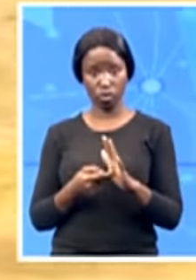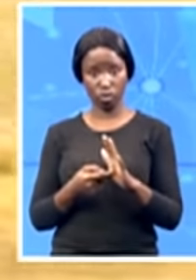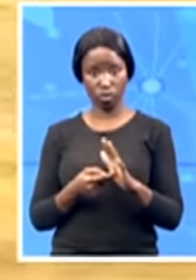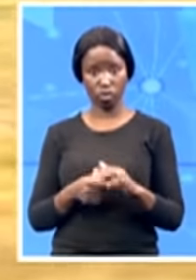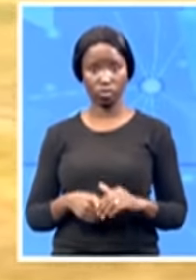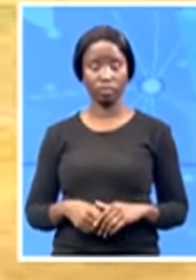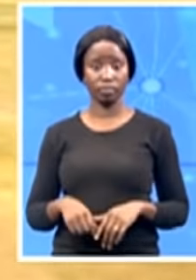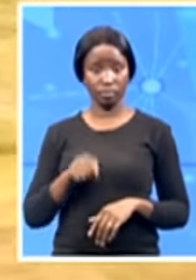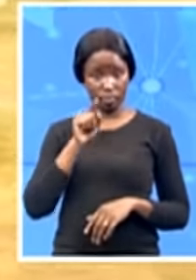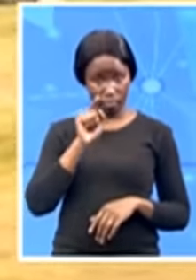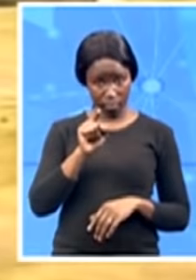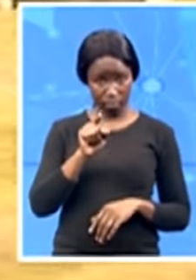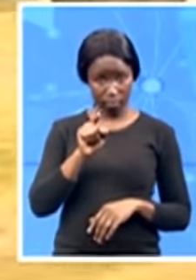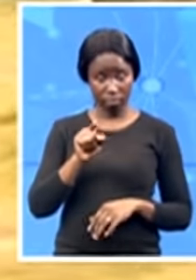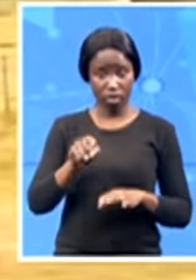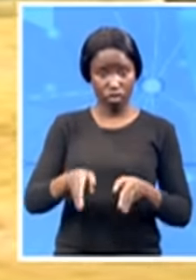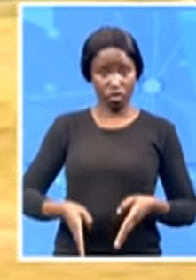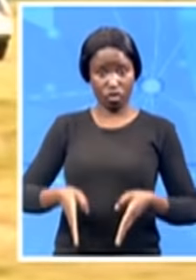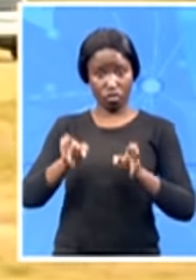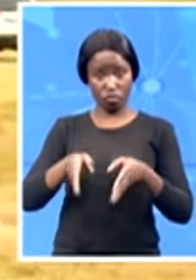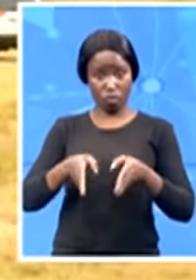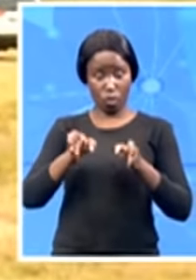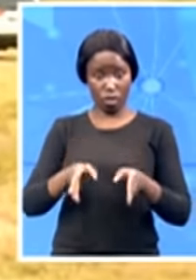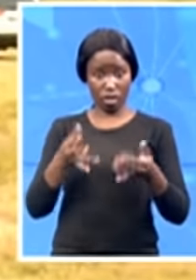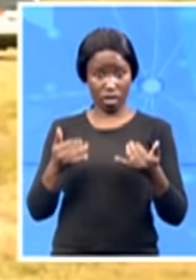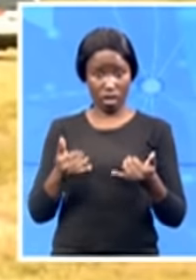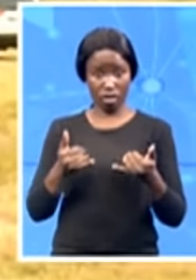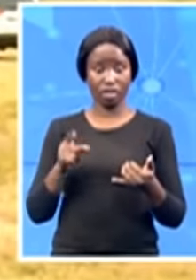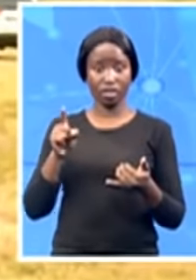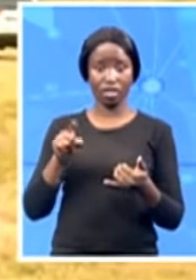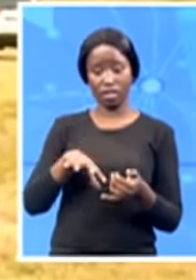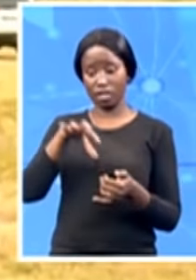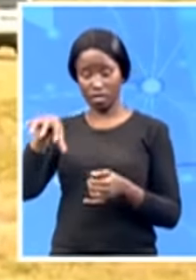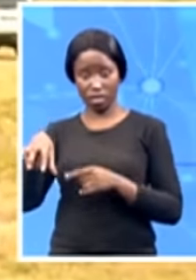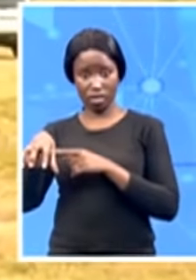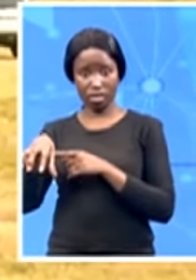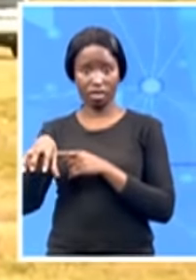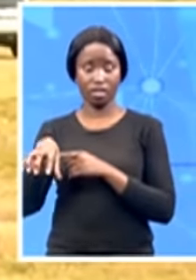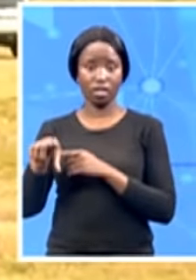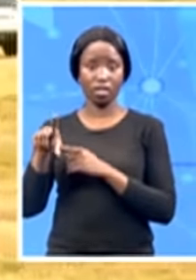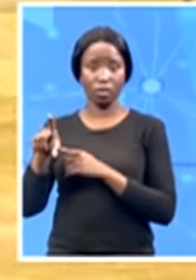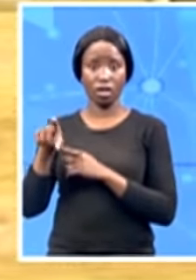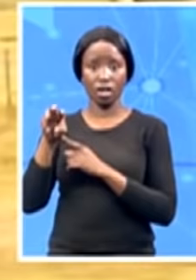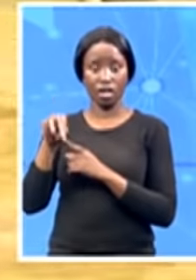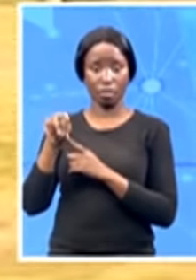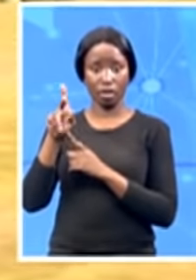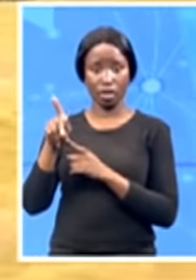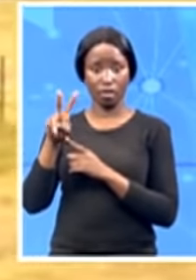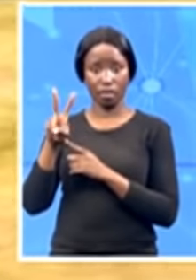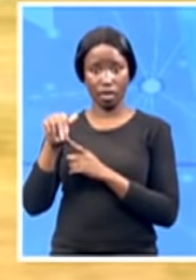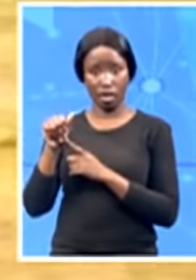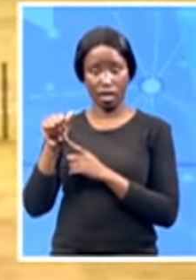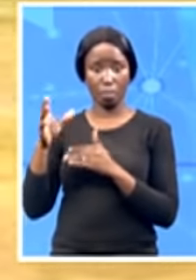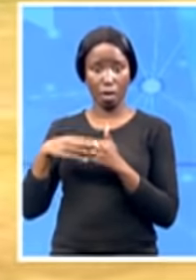are, and this is now the base for the Umkhonto members, that a